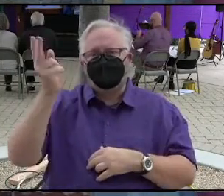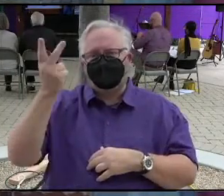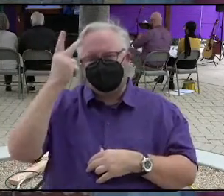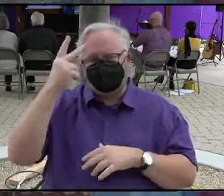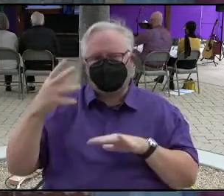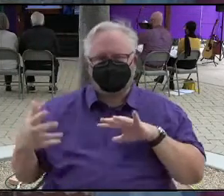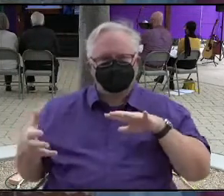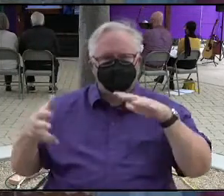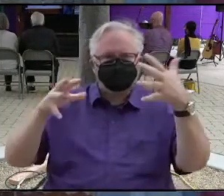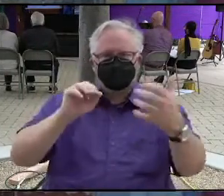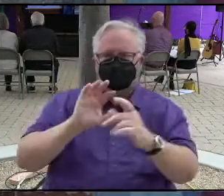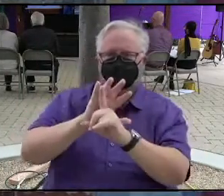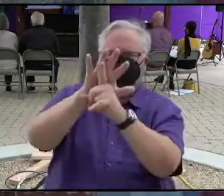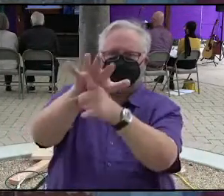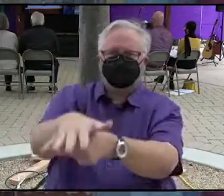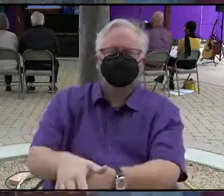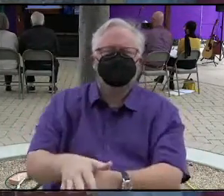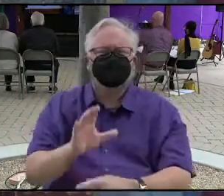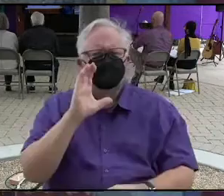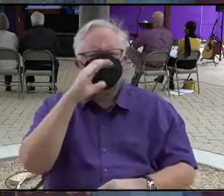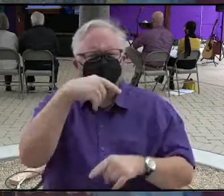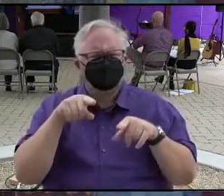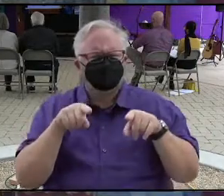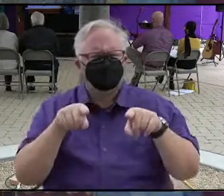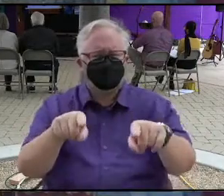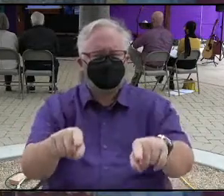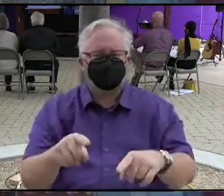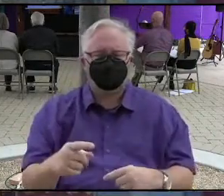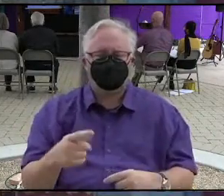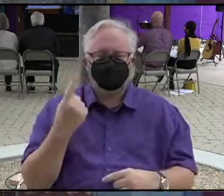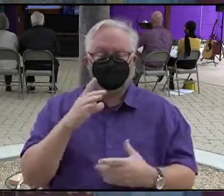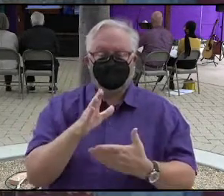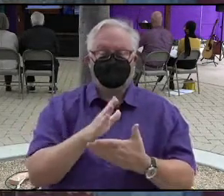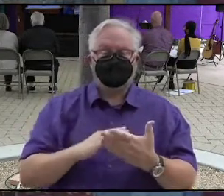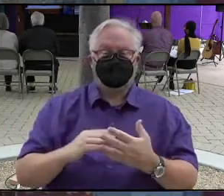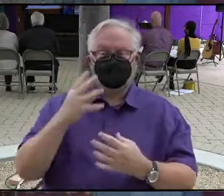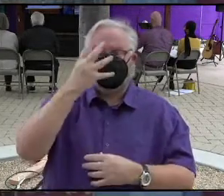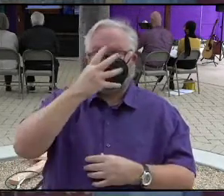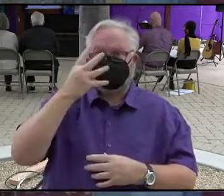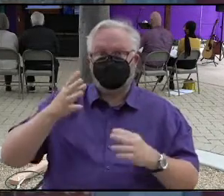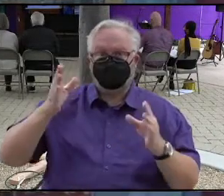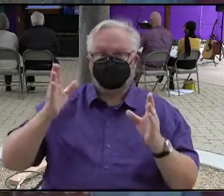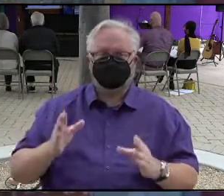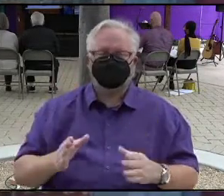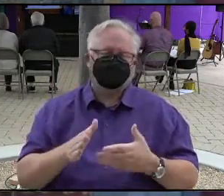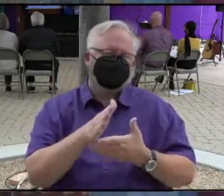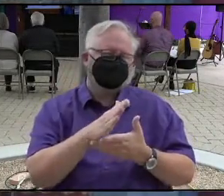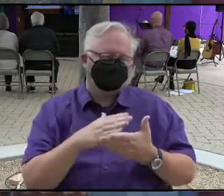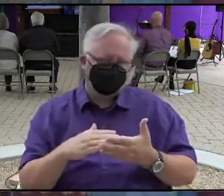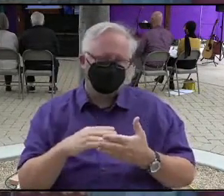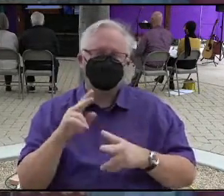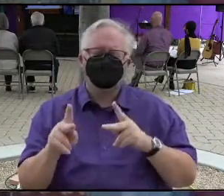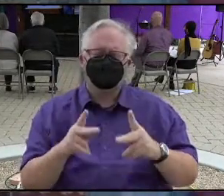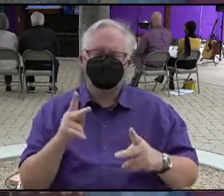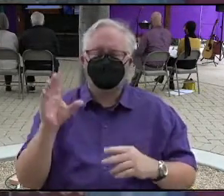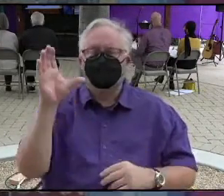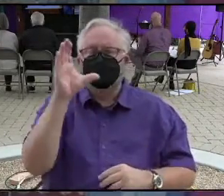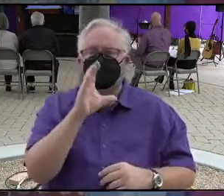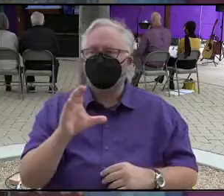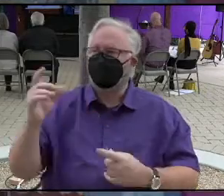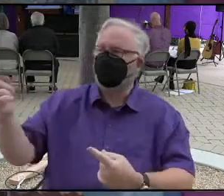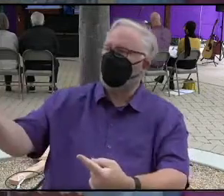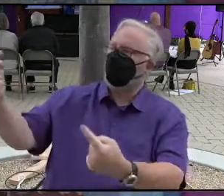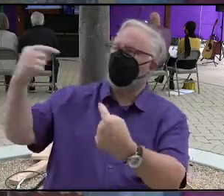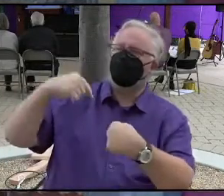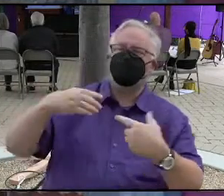oppression. In an odd parallel to some of the immigrants, some of those who are seeking to come to